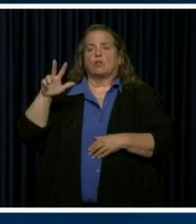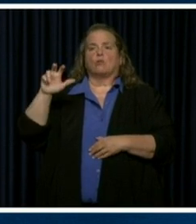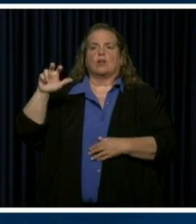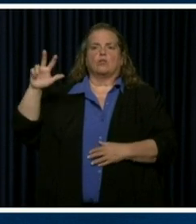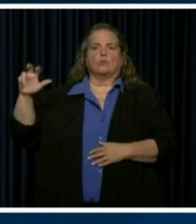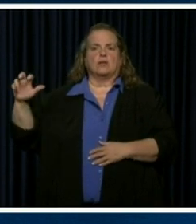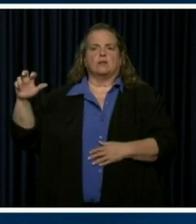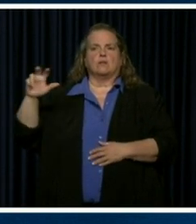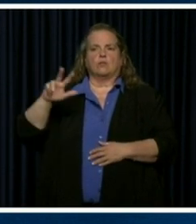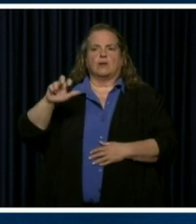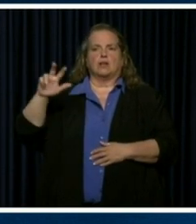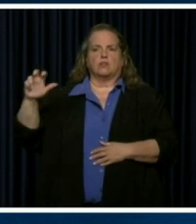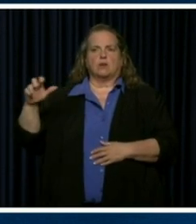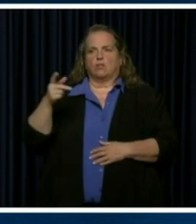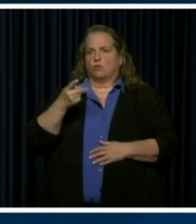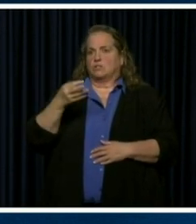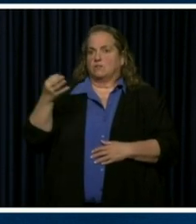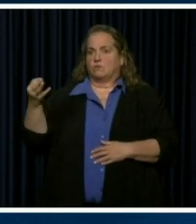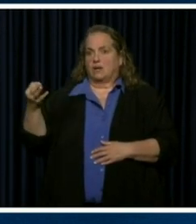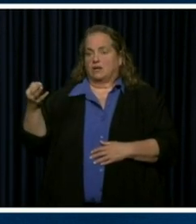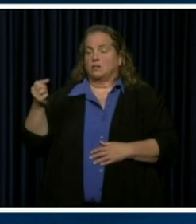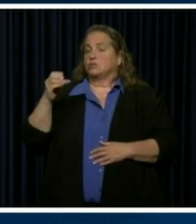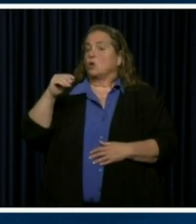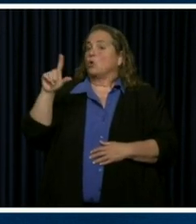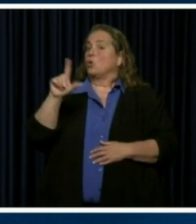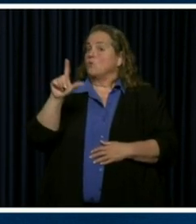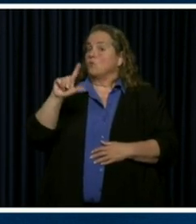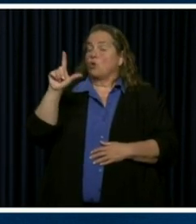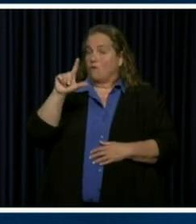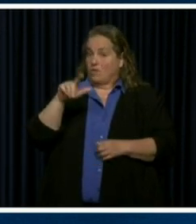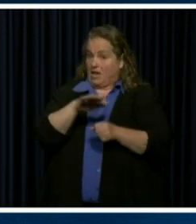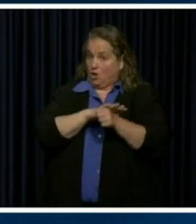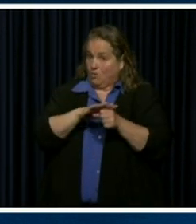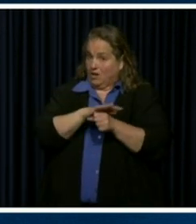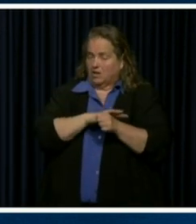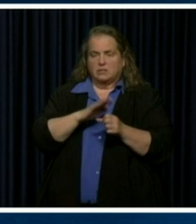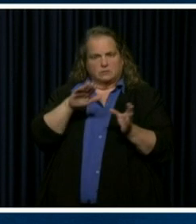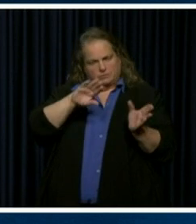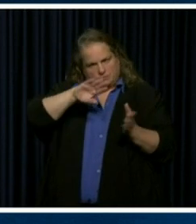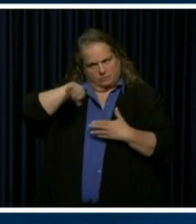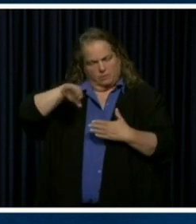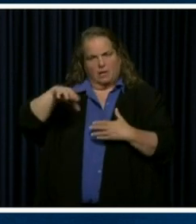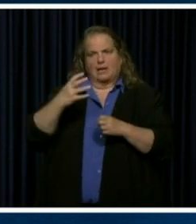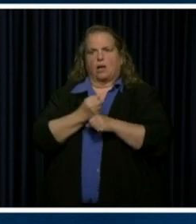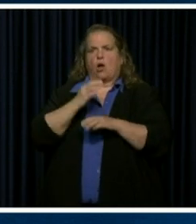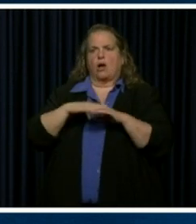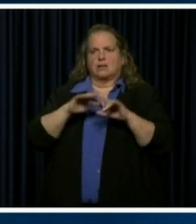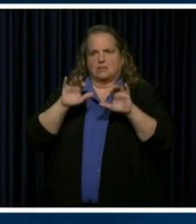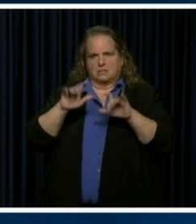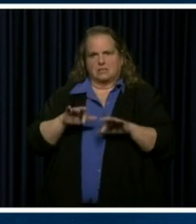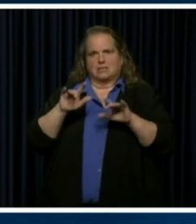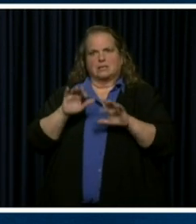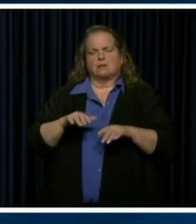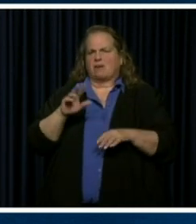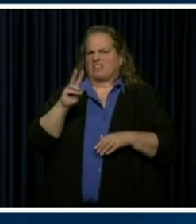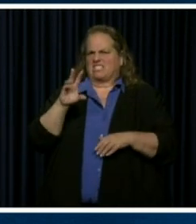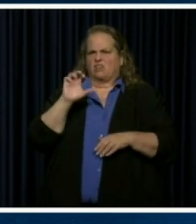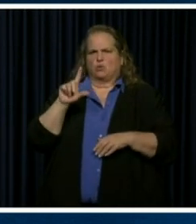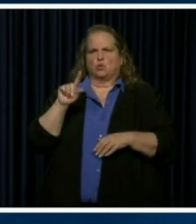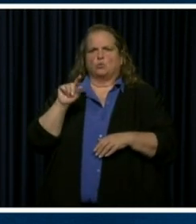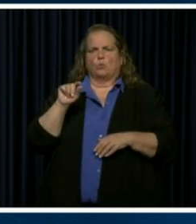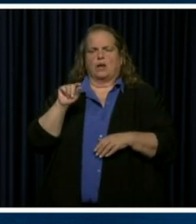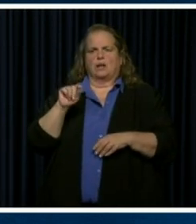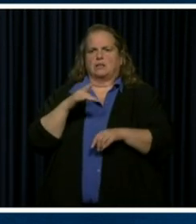300 apiece. So, Louisville area, get online. That means there's, about